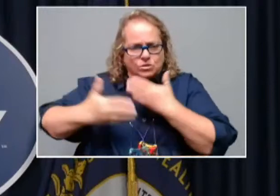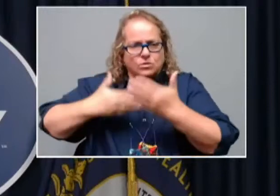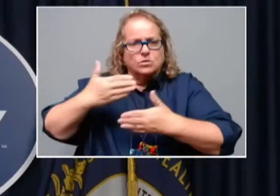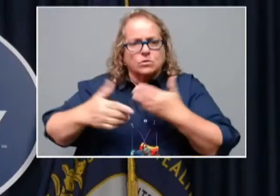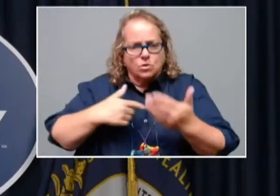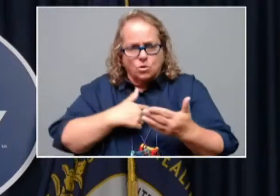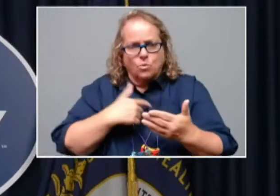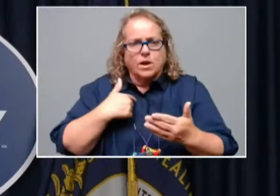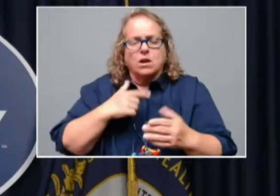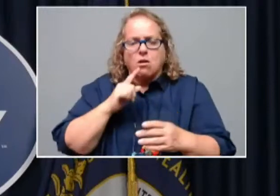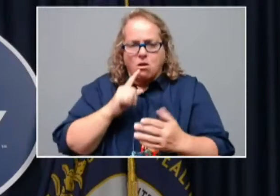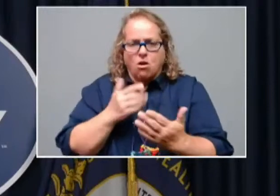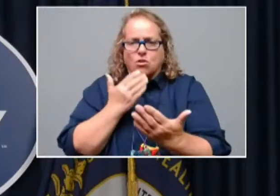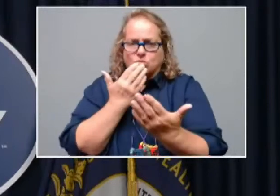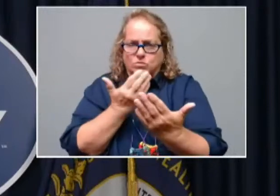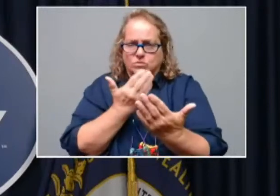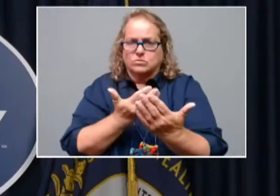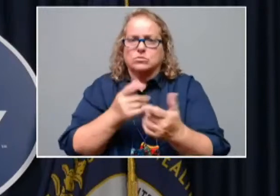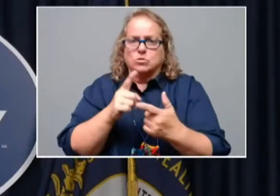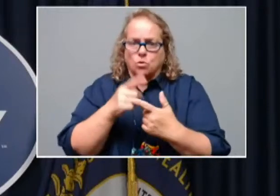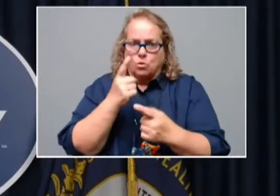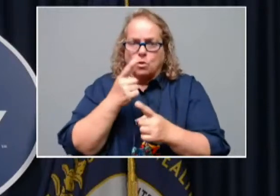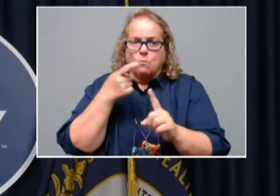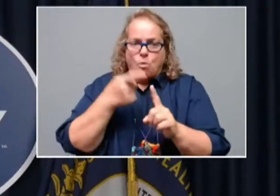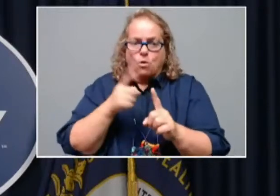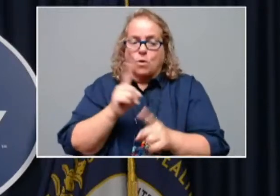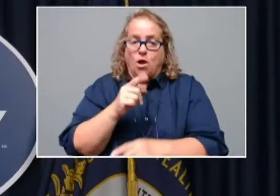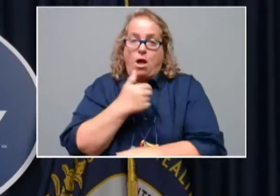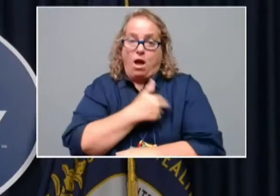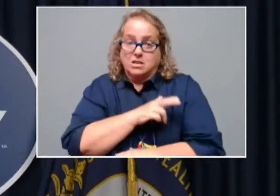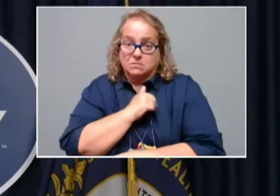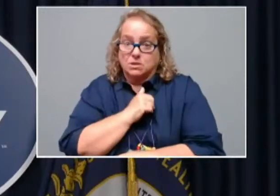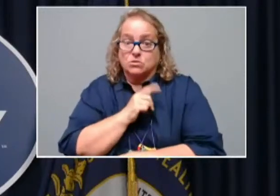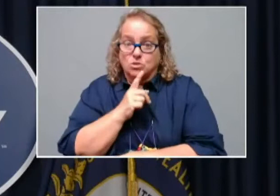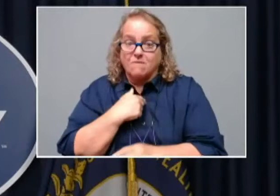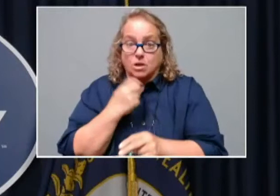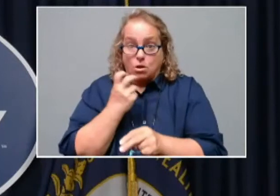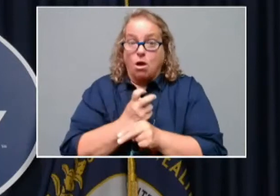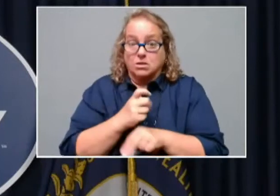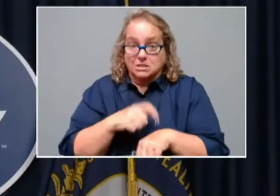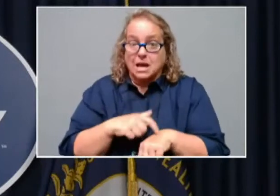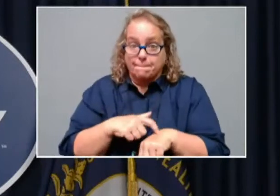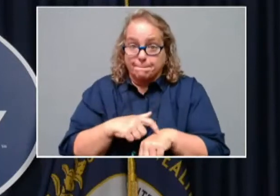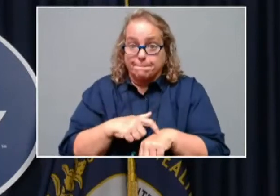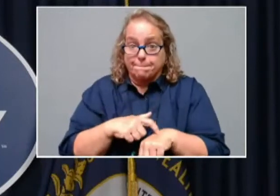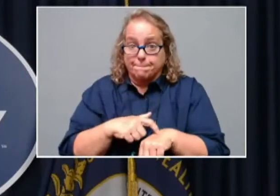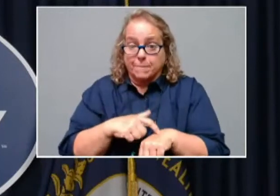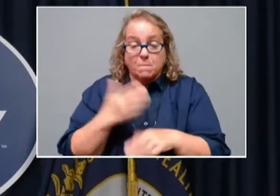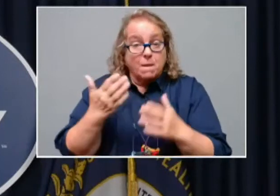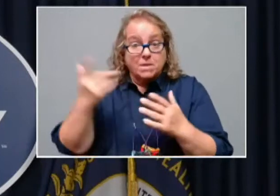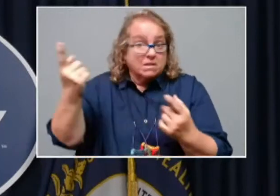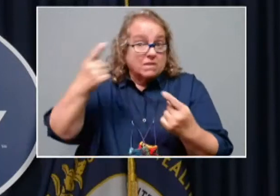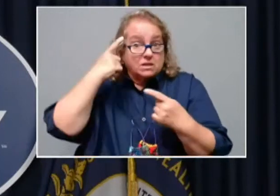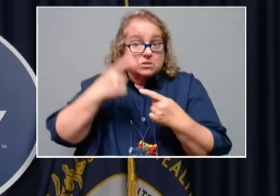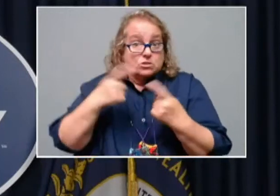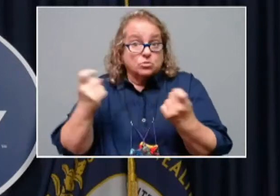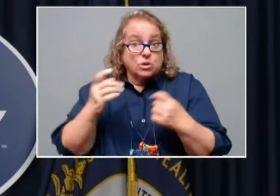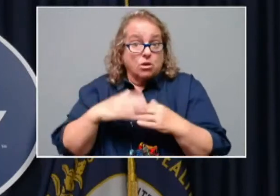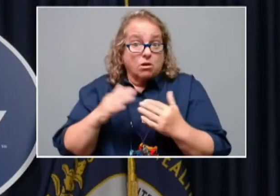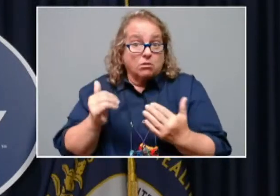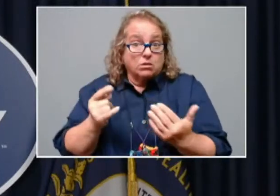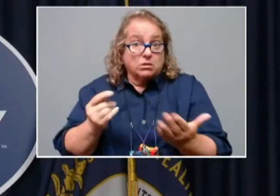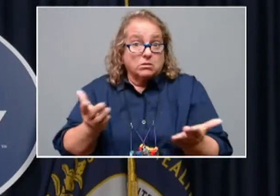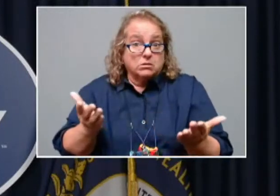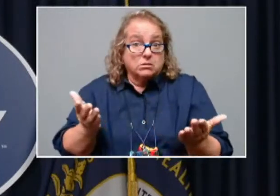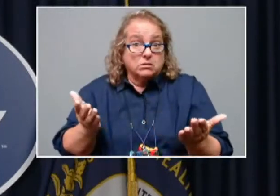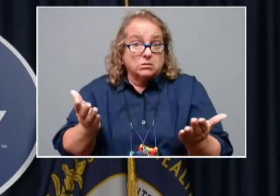reaching a stage with hospitals bursting at the seams. And listen, it may be something that they disagree on, and